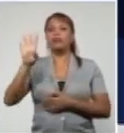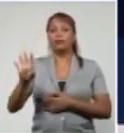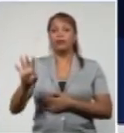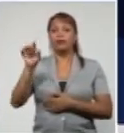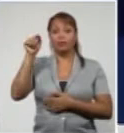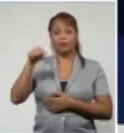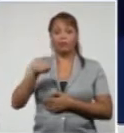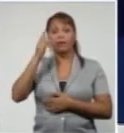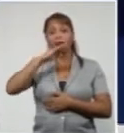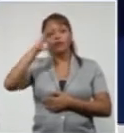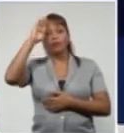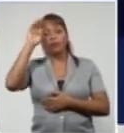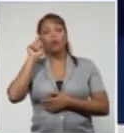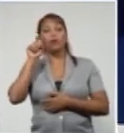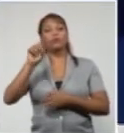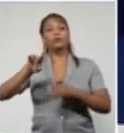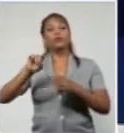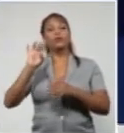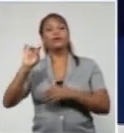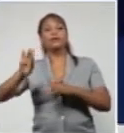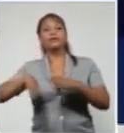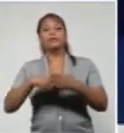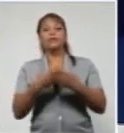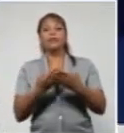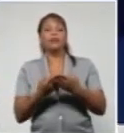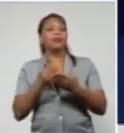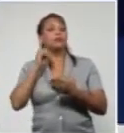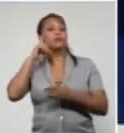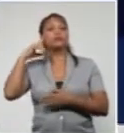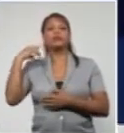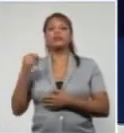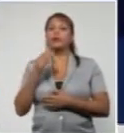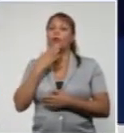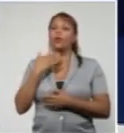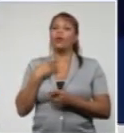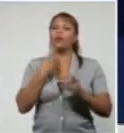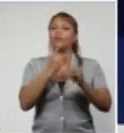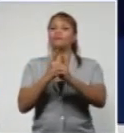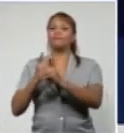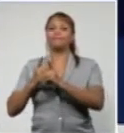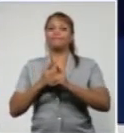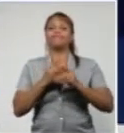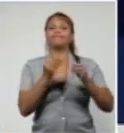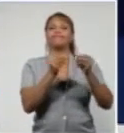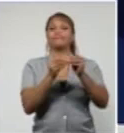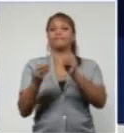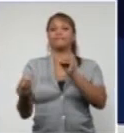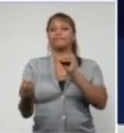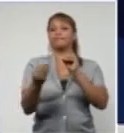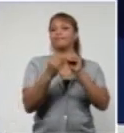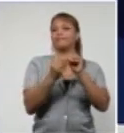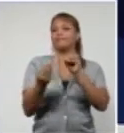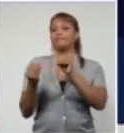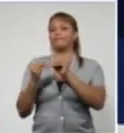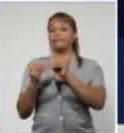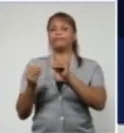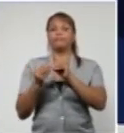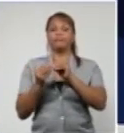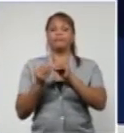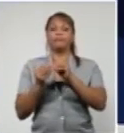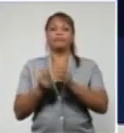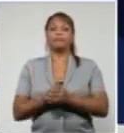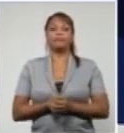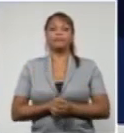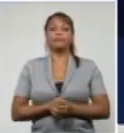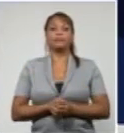testing. Overall, 61% of all positive cases in Cuba since the pandemic